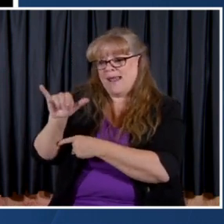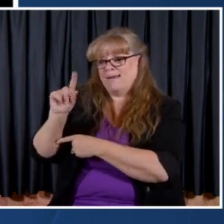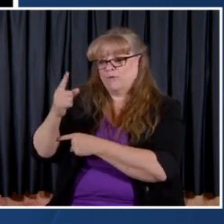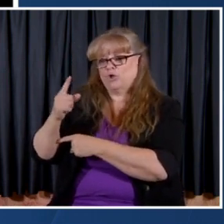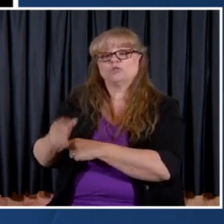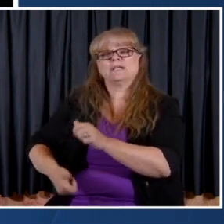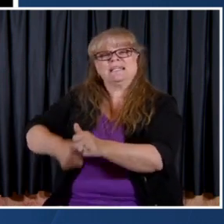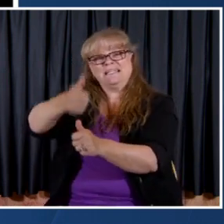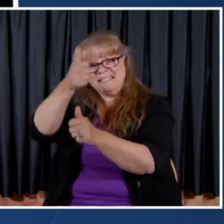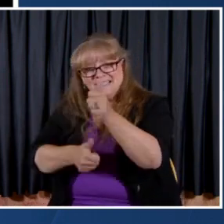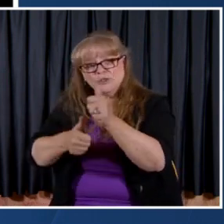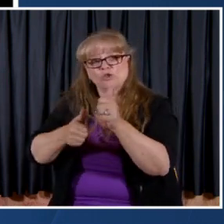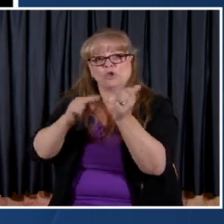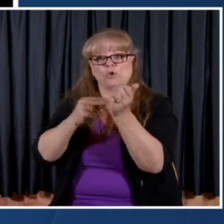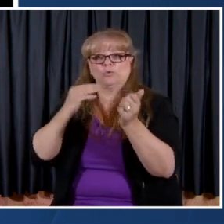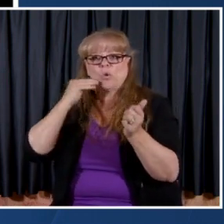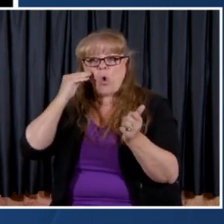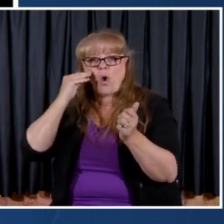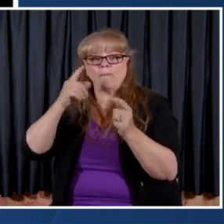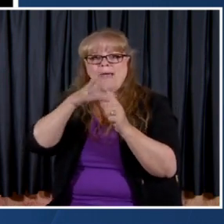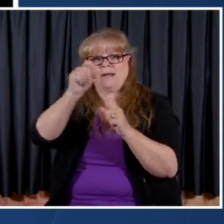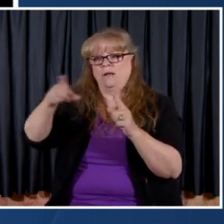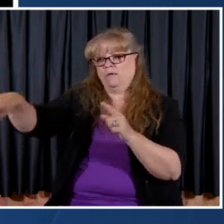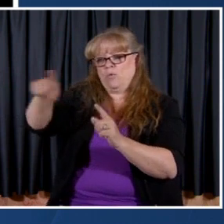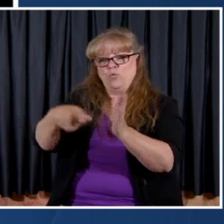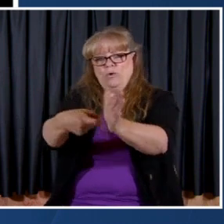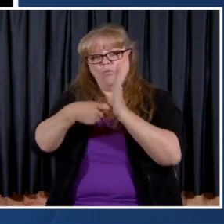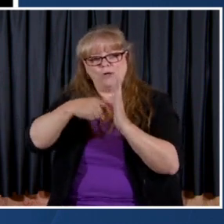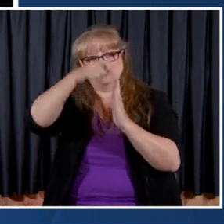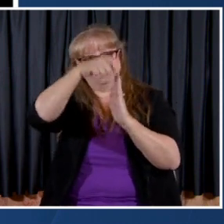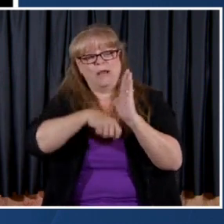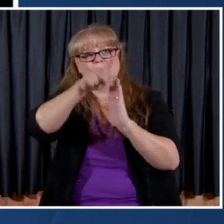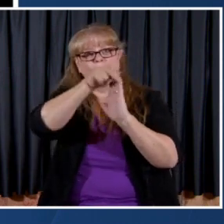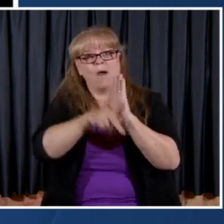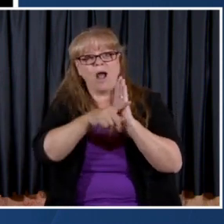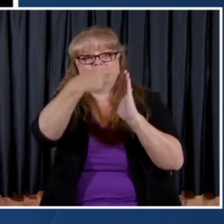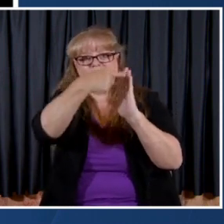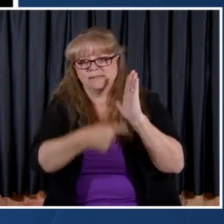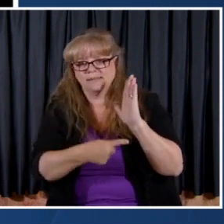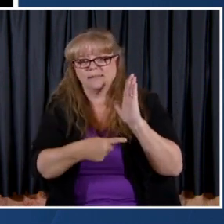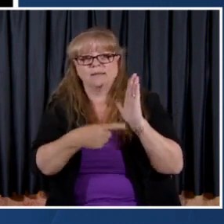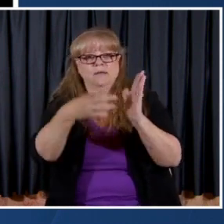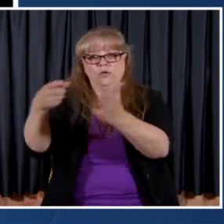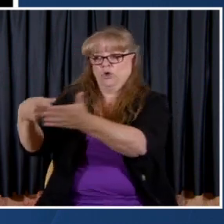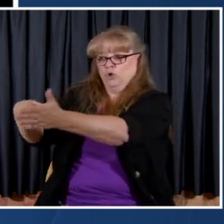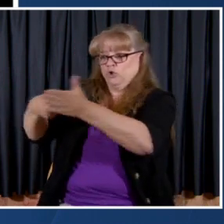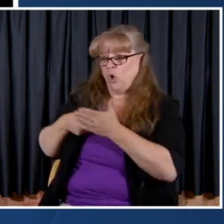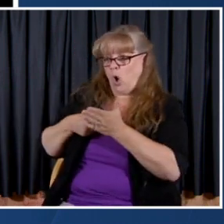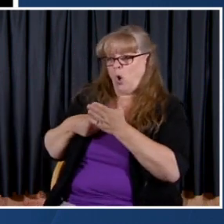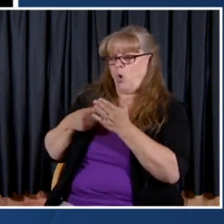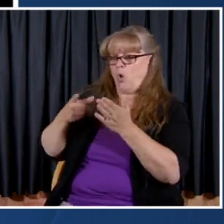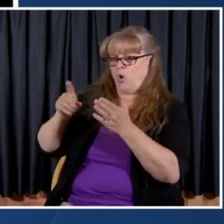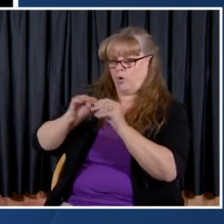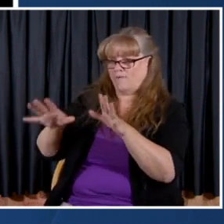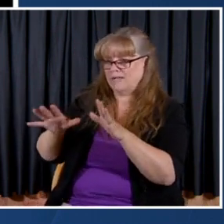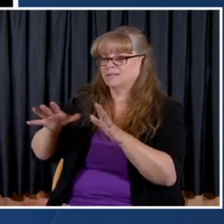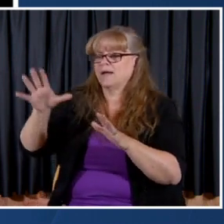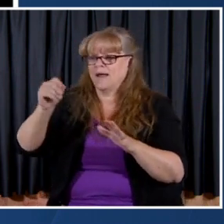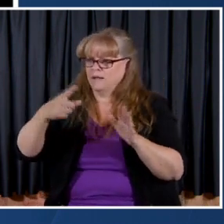shows symptoms, or who is positive. And we also have delivered substantial amounts of personal protection equipment to our senior